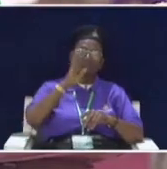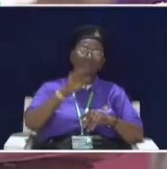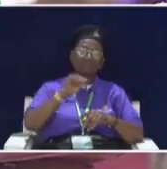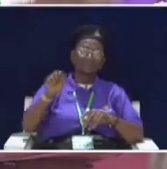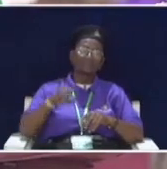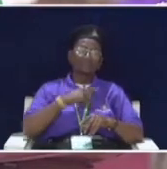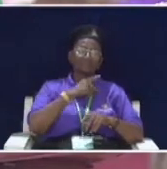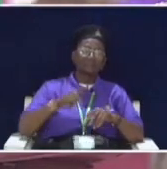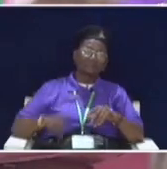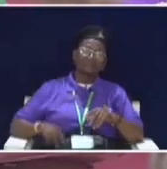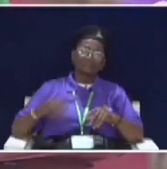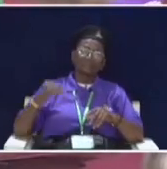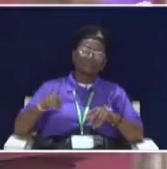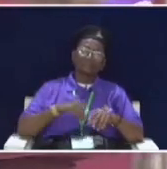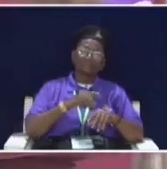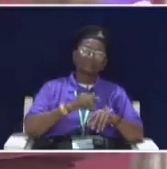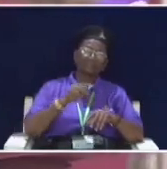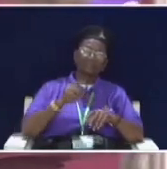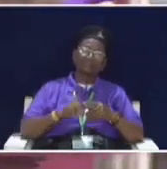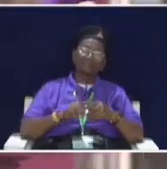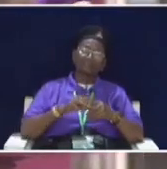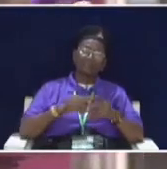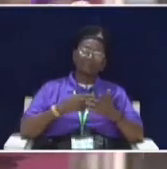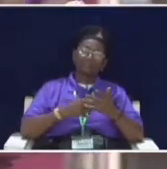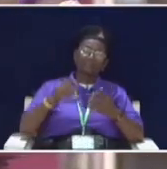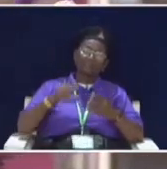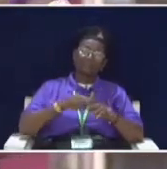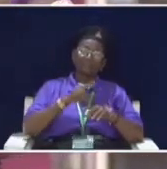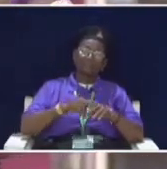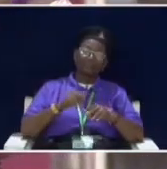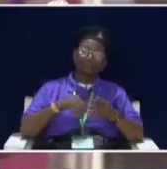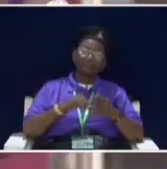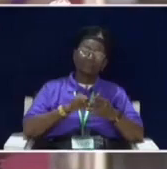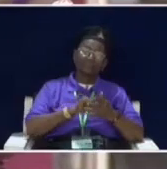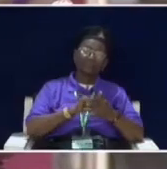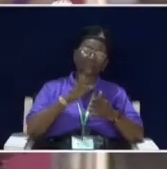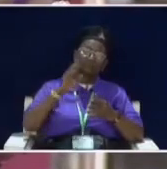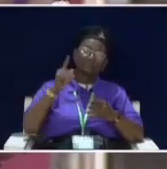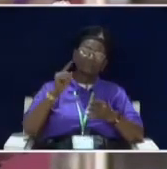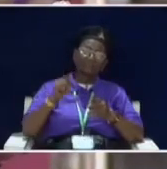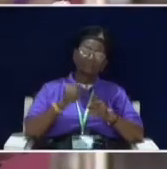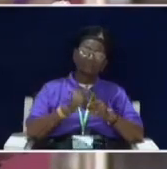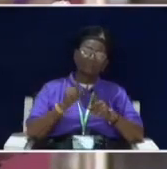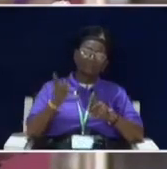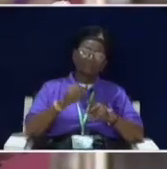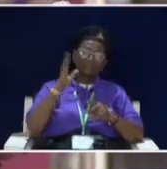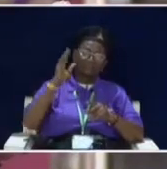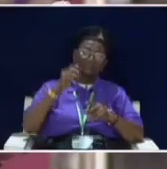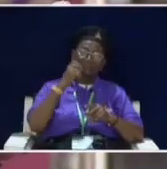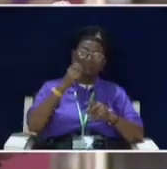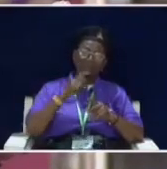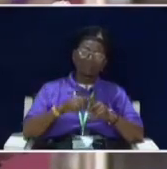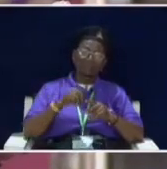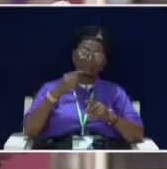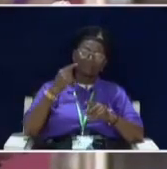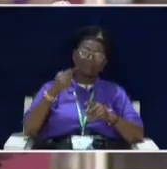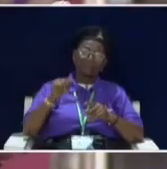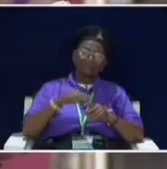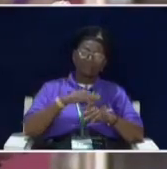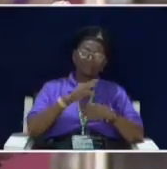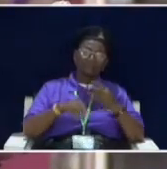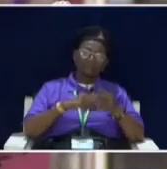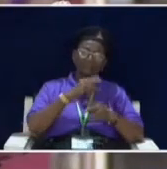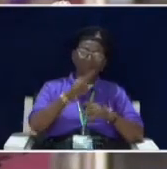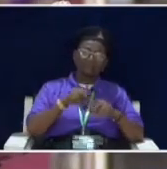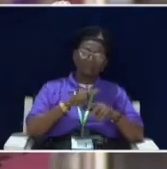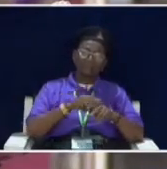the words which thou shalt speak unto the children of Israel. Eyin o si ma je ijoba alufa fun mi ati